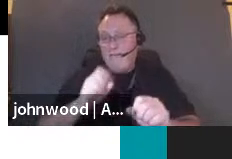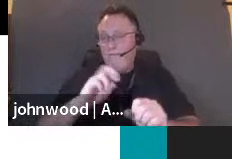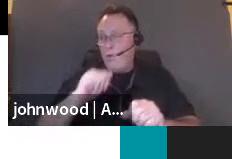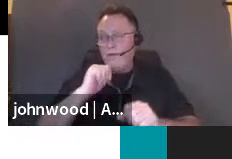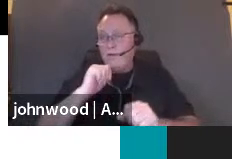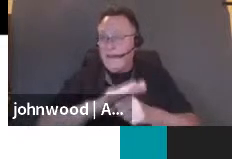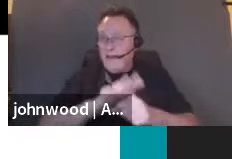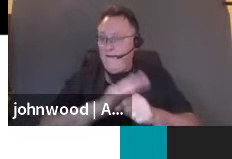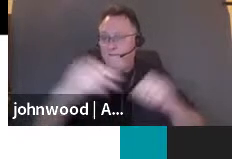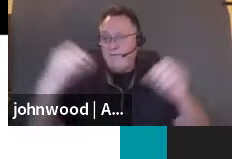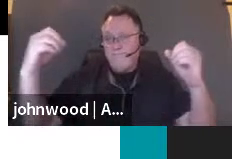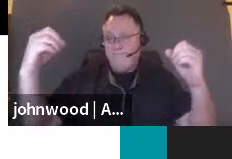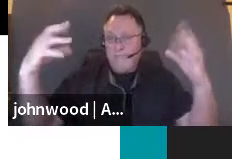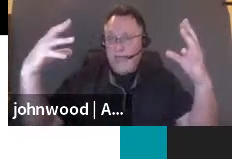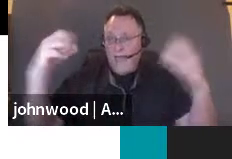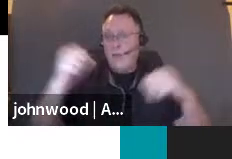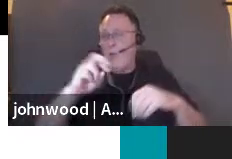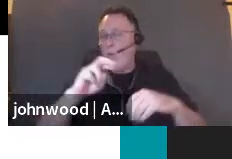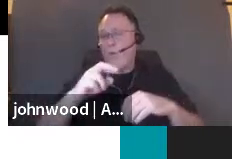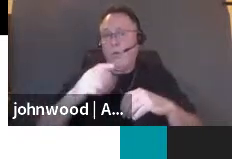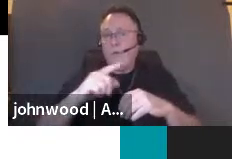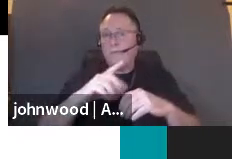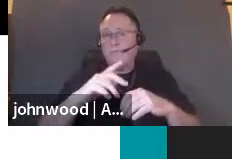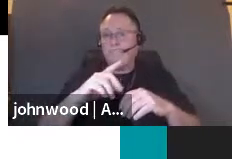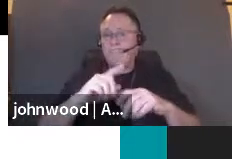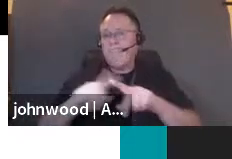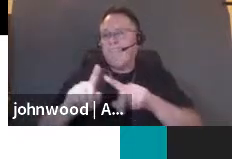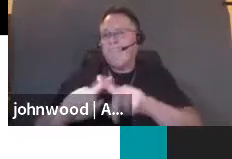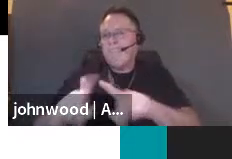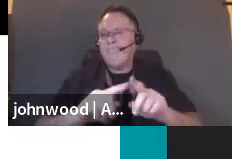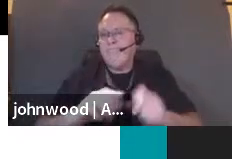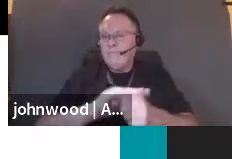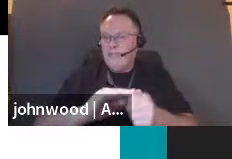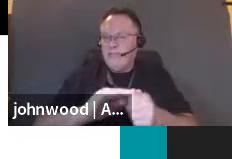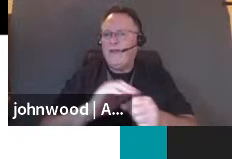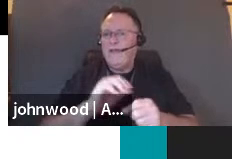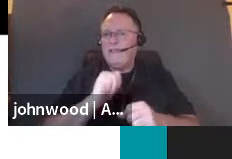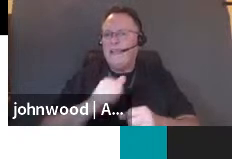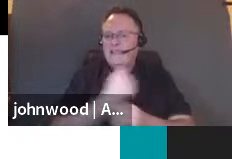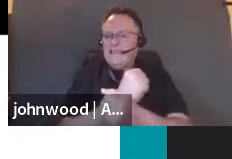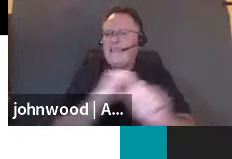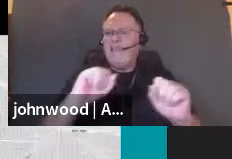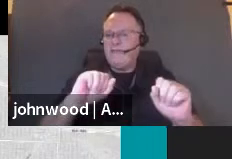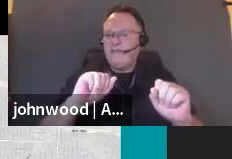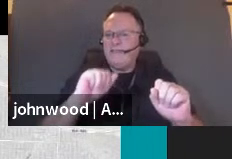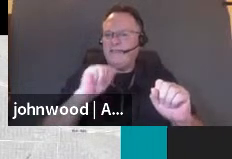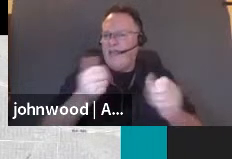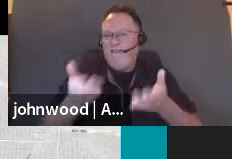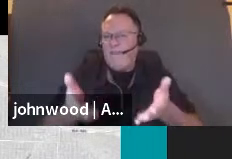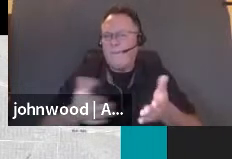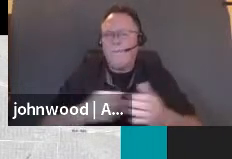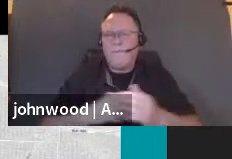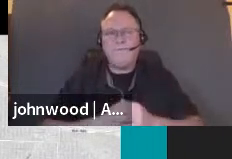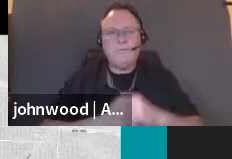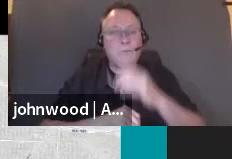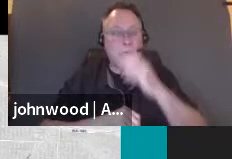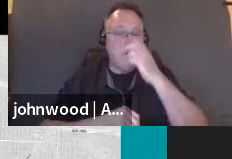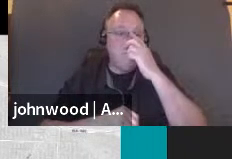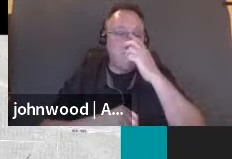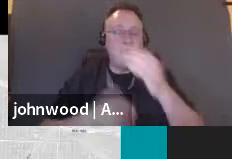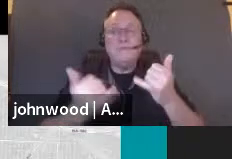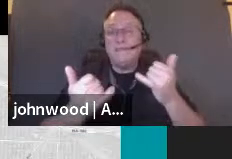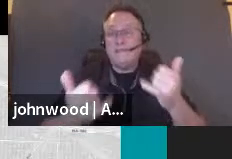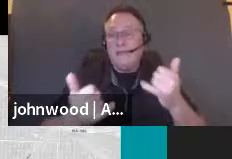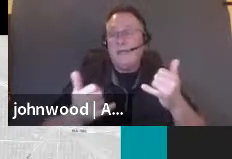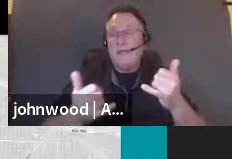or other aspects that contribute to the feeling of safety and security. Next. So today, we